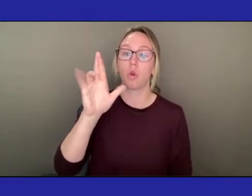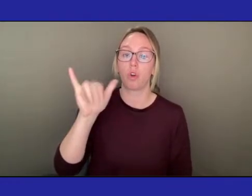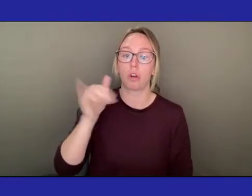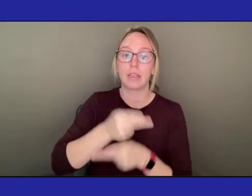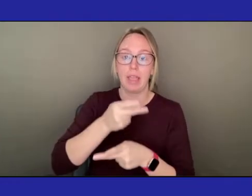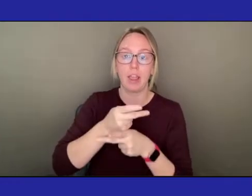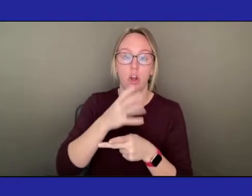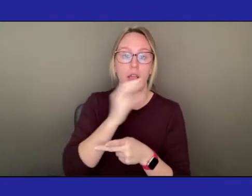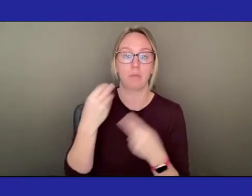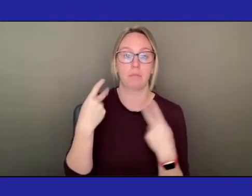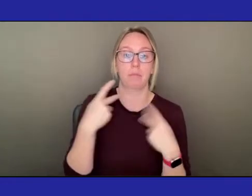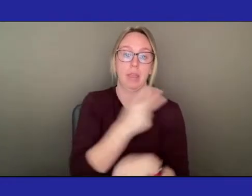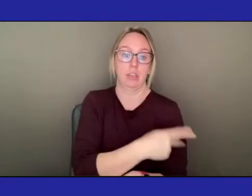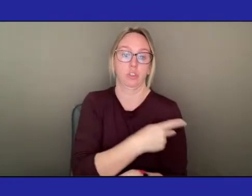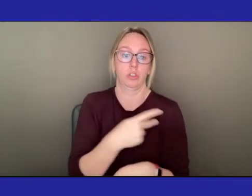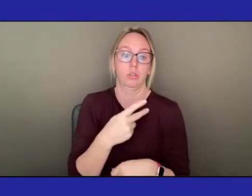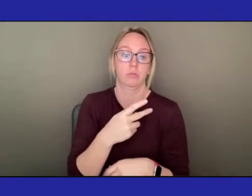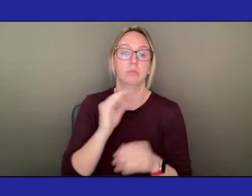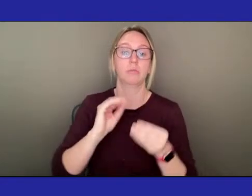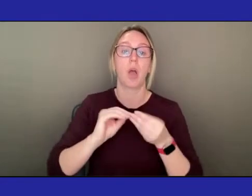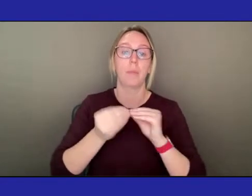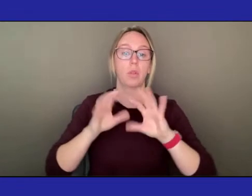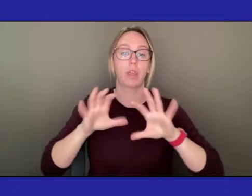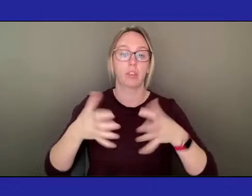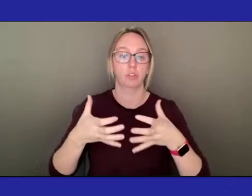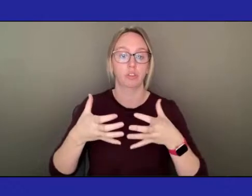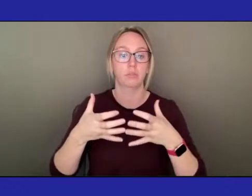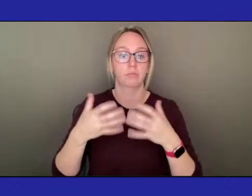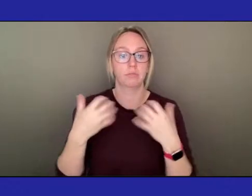30th. Next slide, please.